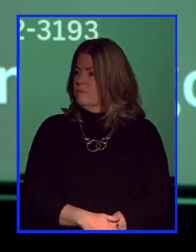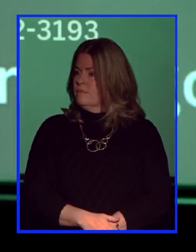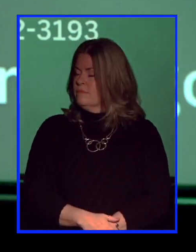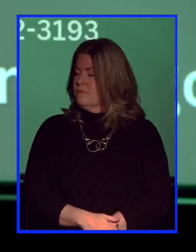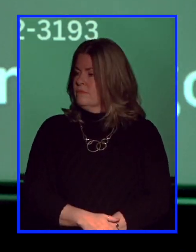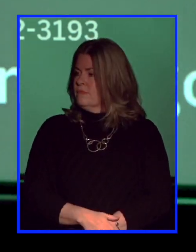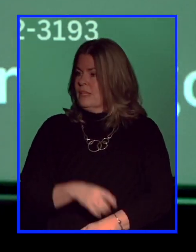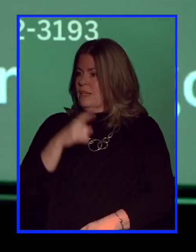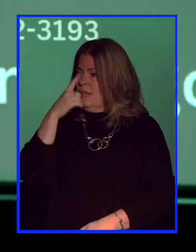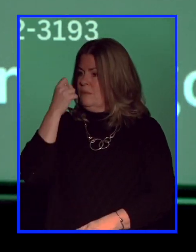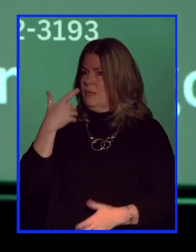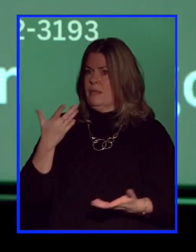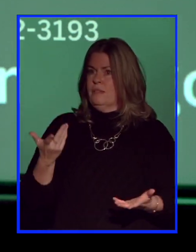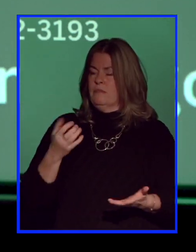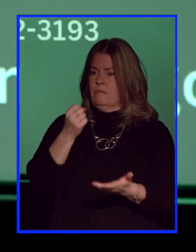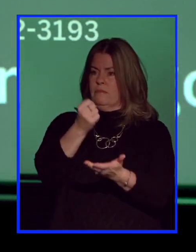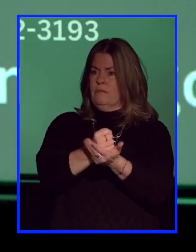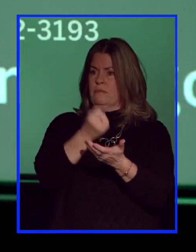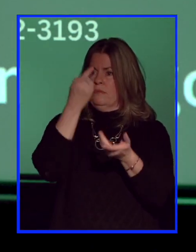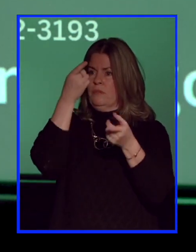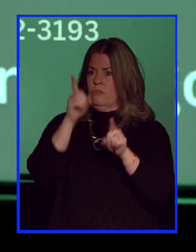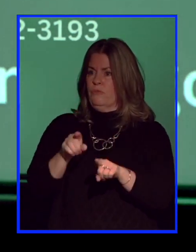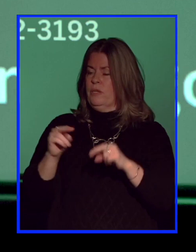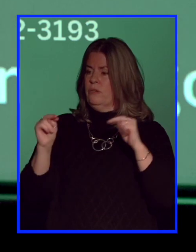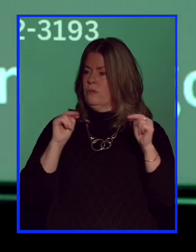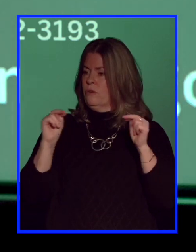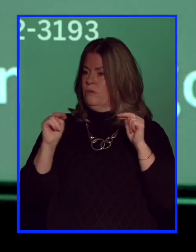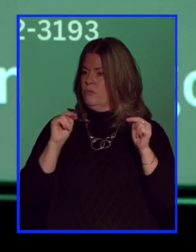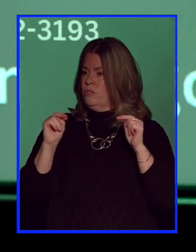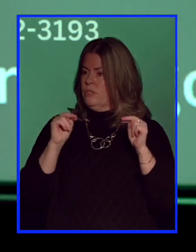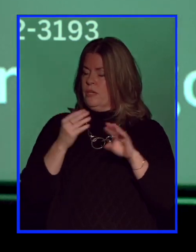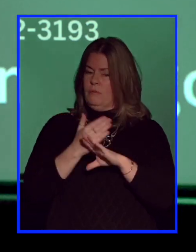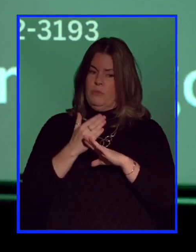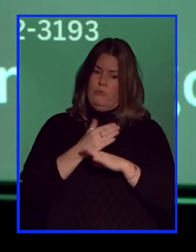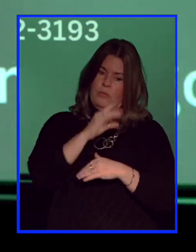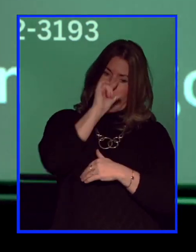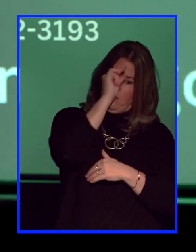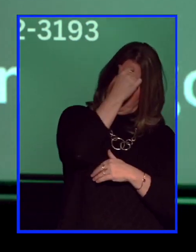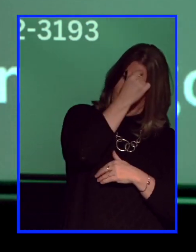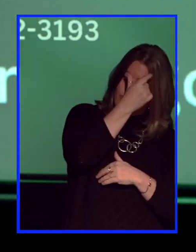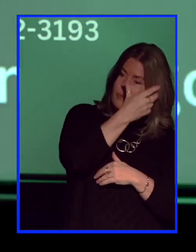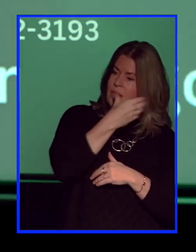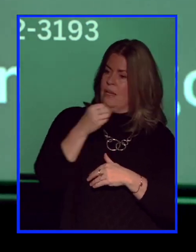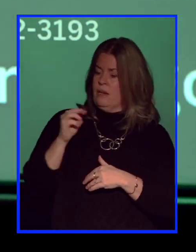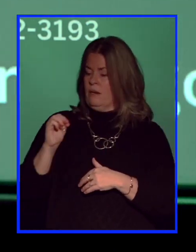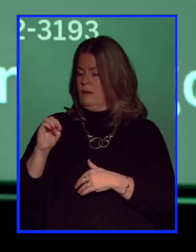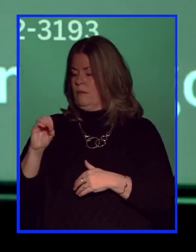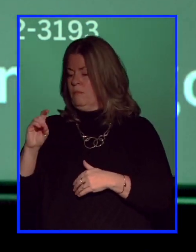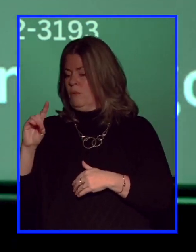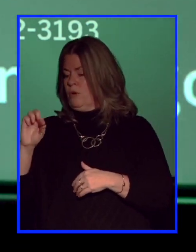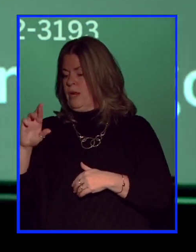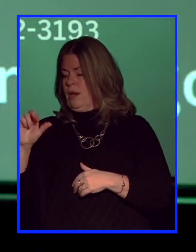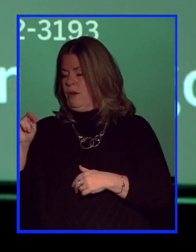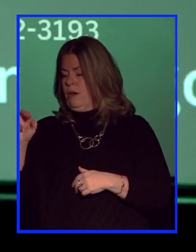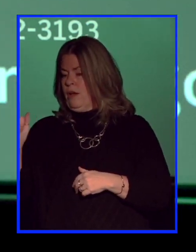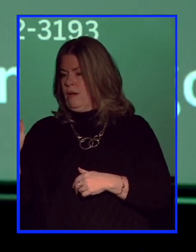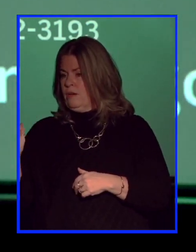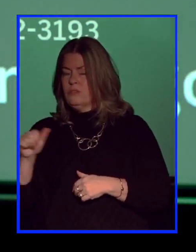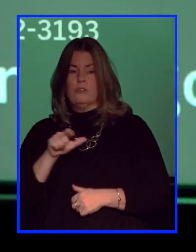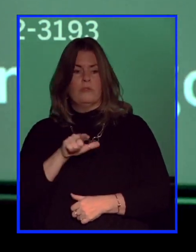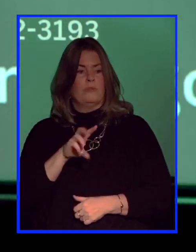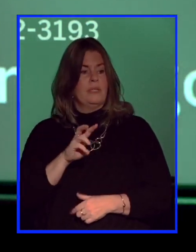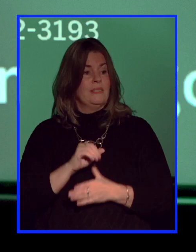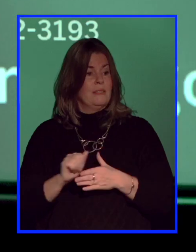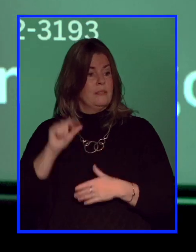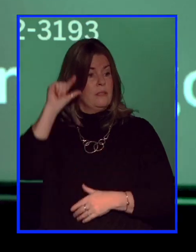there was an agreed upon price. It was a price negotiation between the government and Moderna and Pfizer, $26. The government